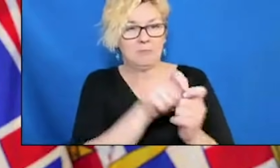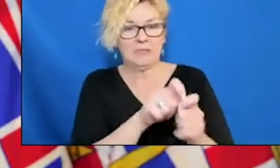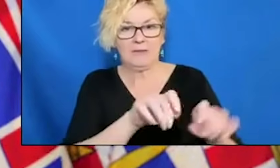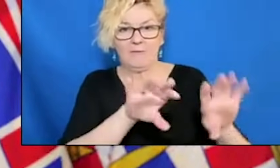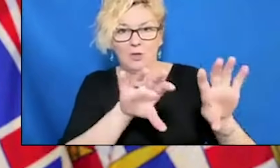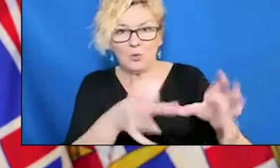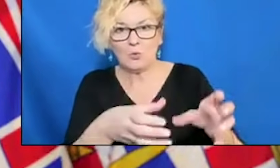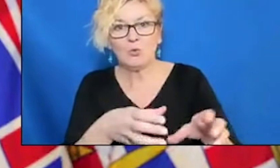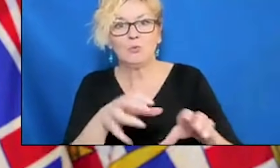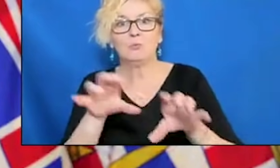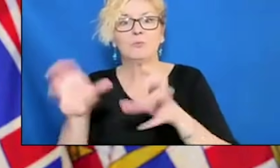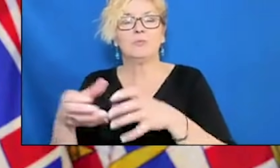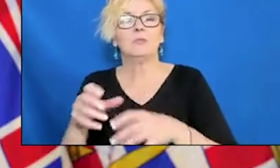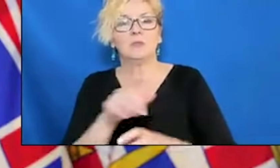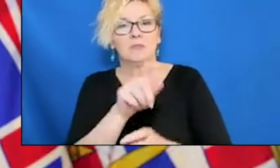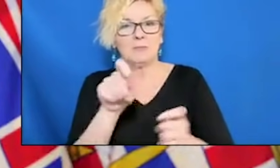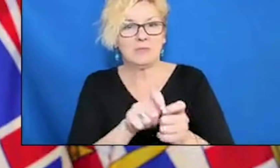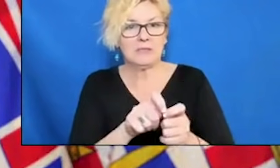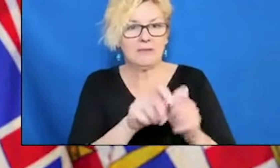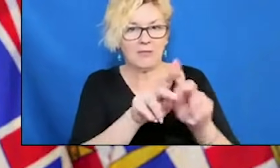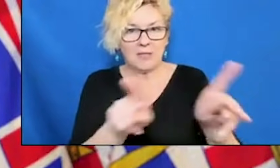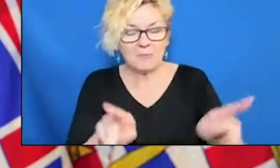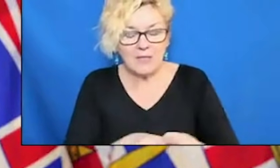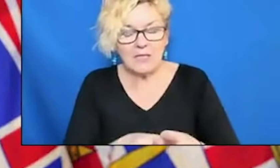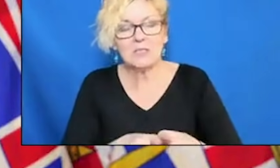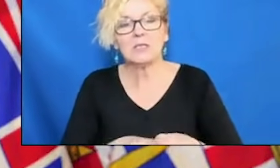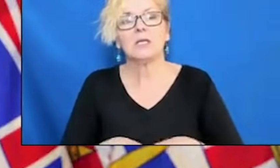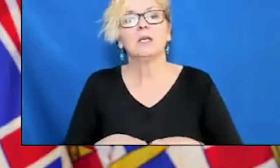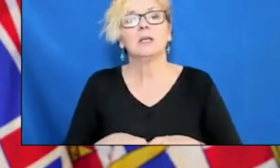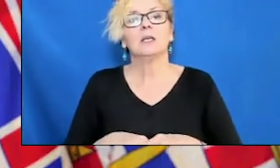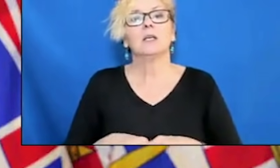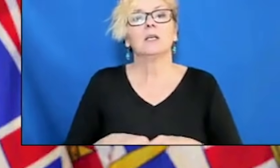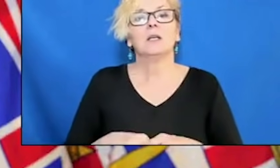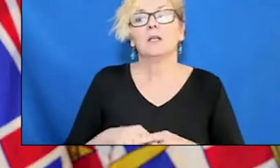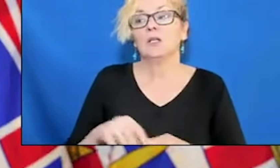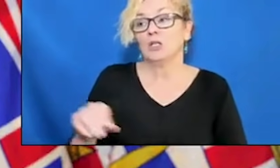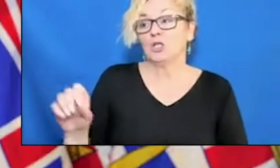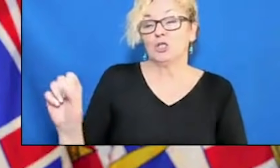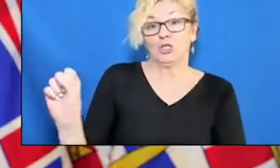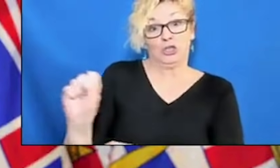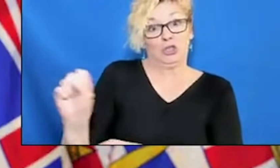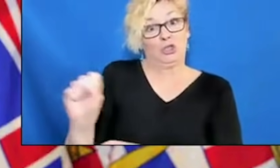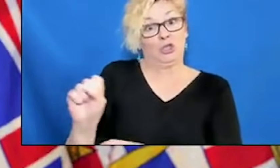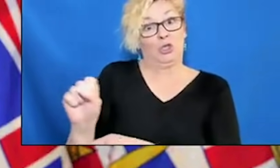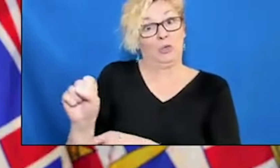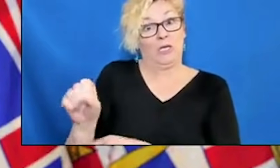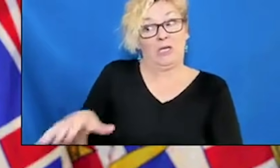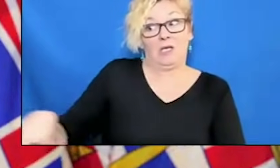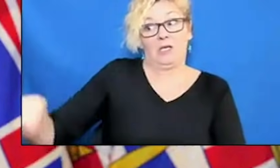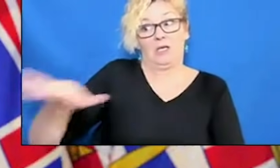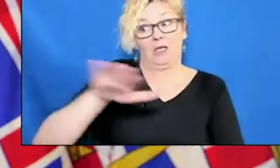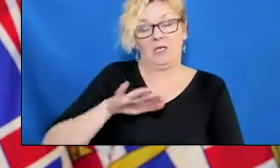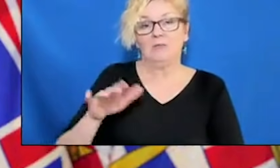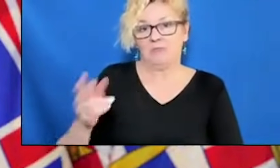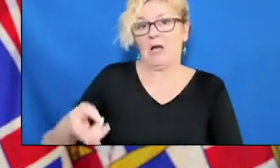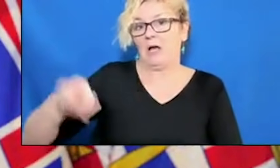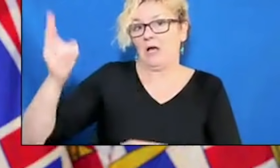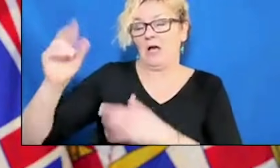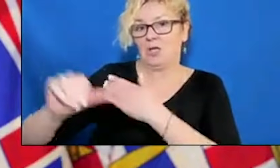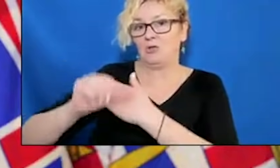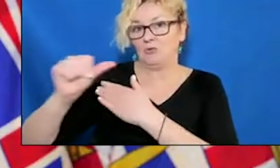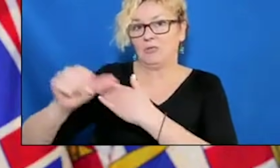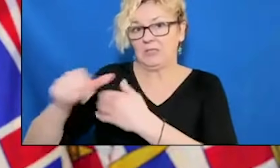And absolutely, we're looking at a whole bunch of things around the communities where risk is highest. And Surrey is the highest in the province.